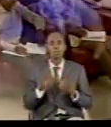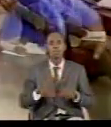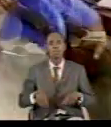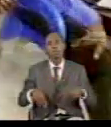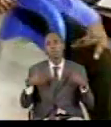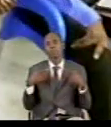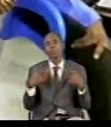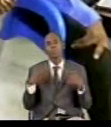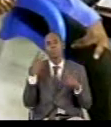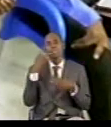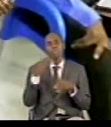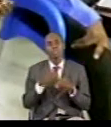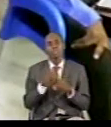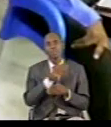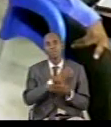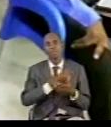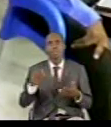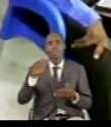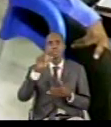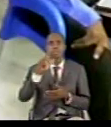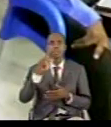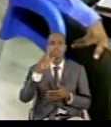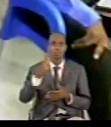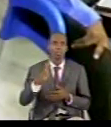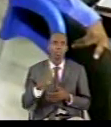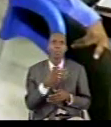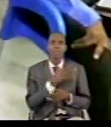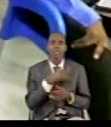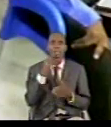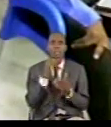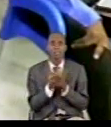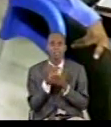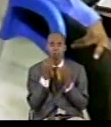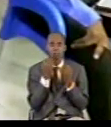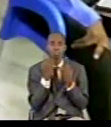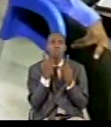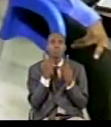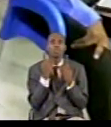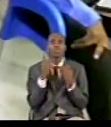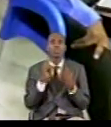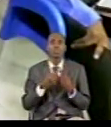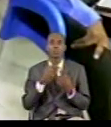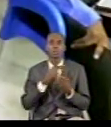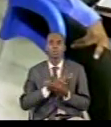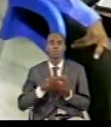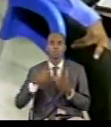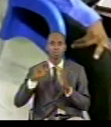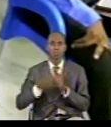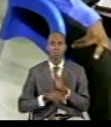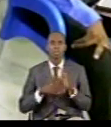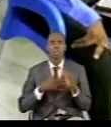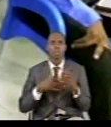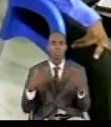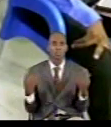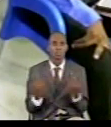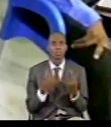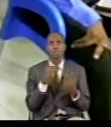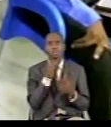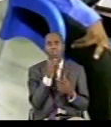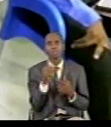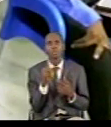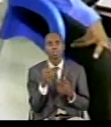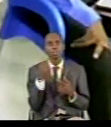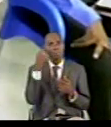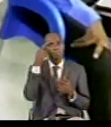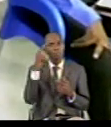Verse 34, it says, awake to righteousness and sin not, for